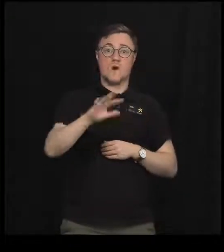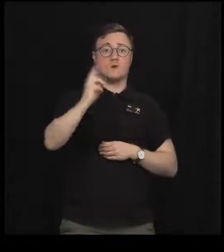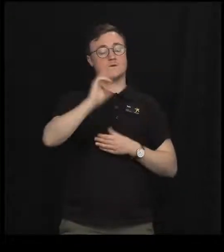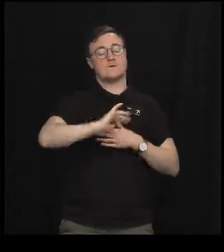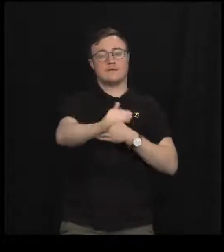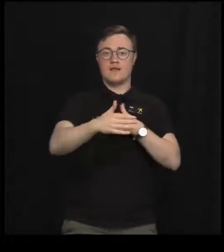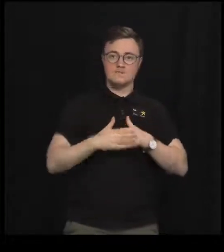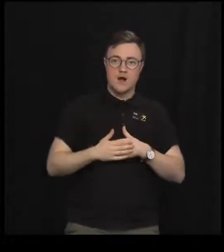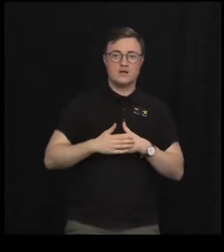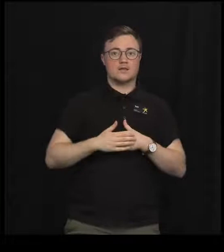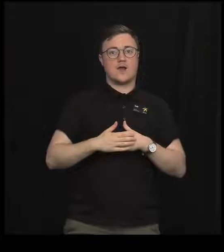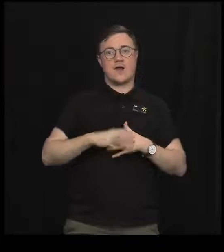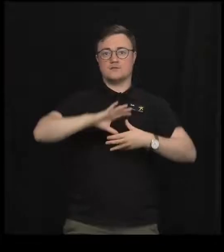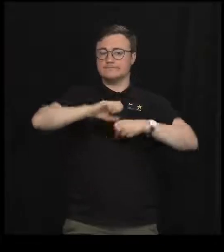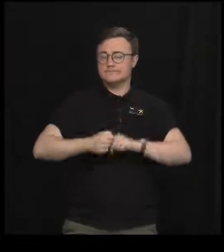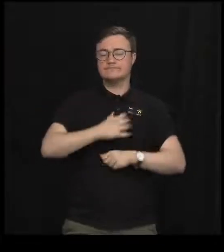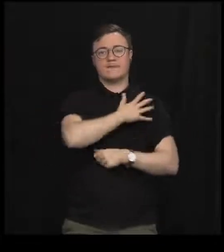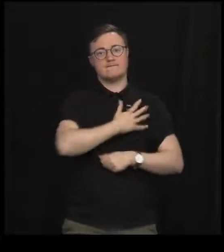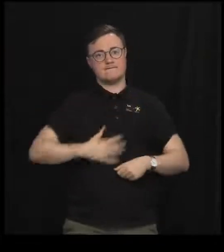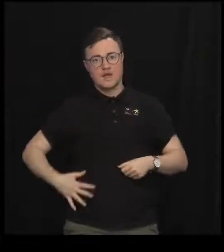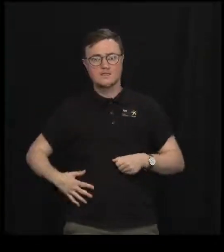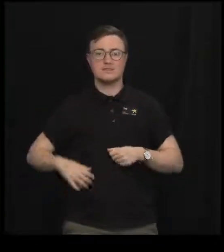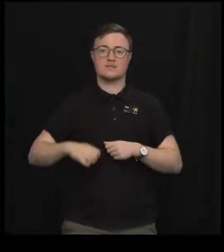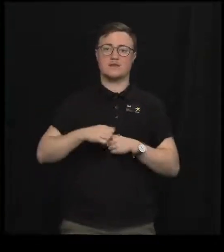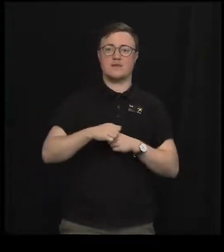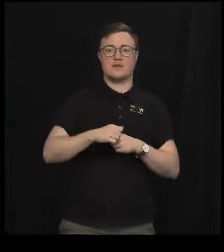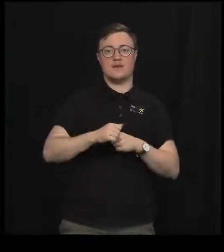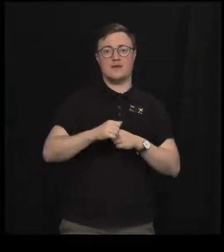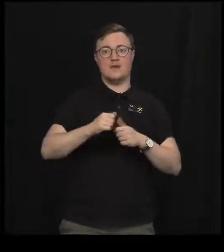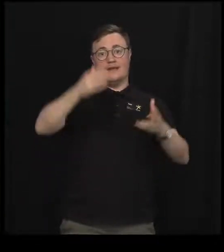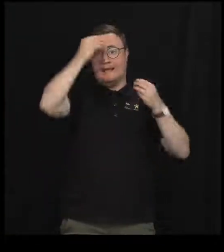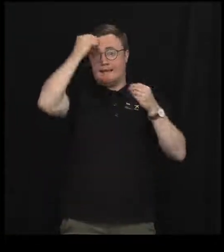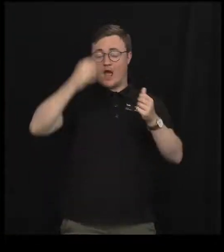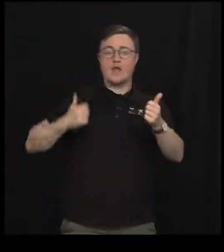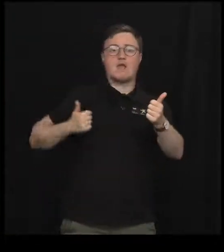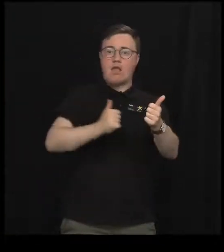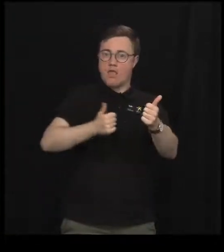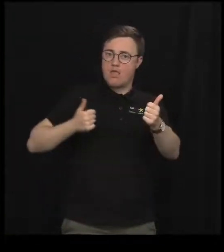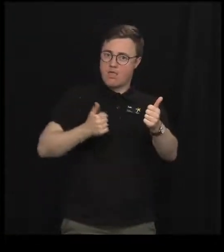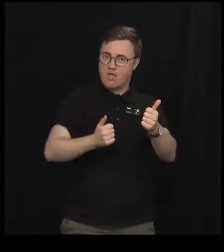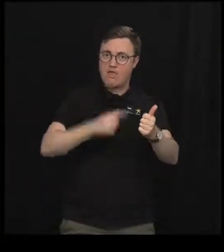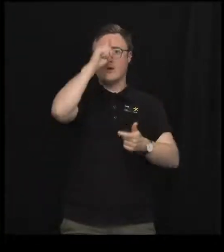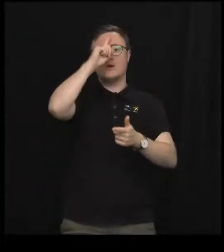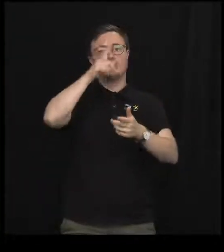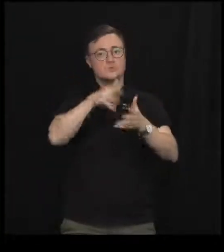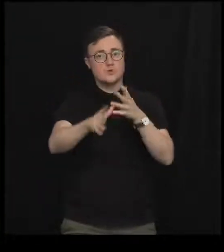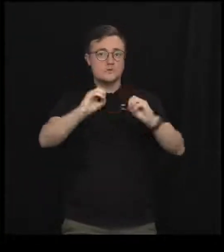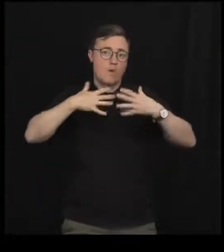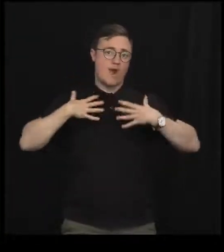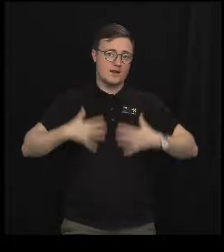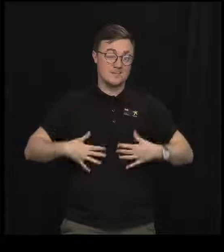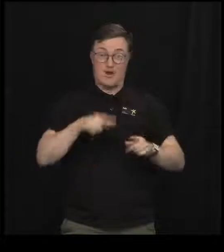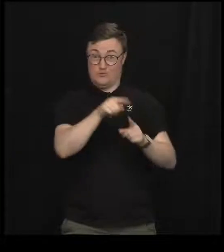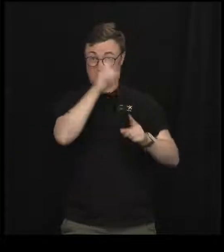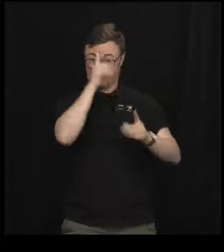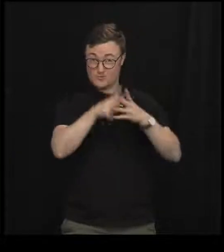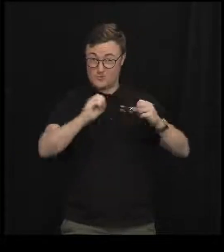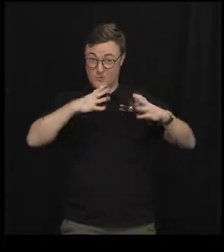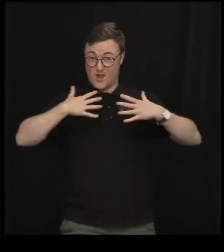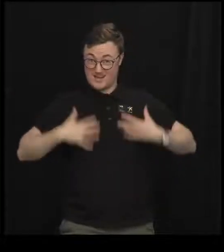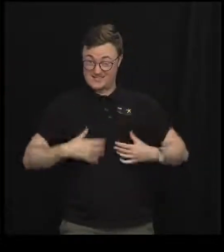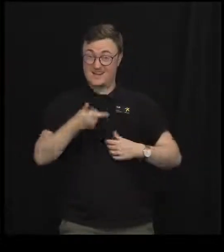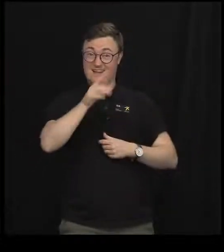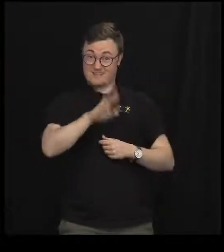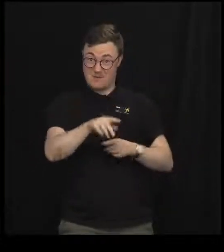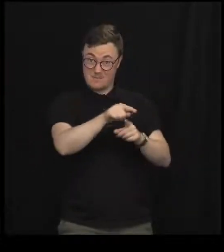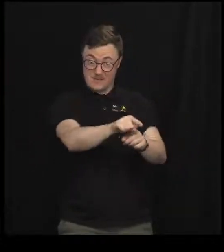poverty. We have learning crisis losses. We have mental health. And when we look at mental health, for instance, one of the challenges we have is that we can